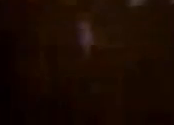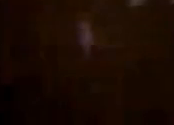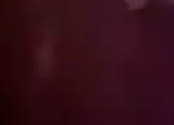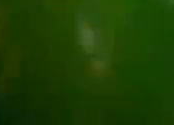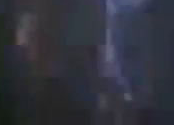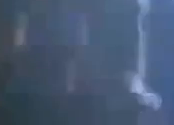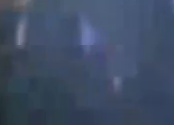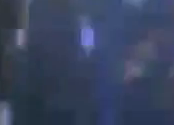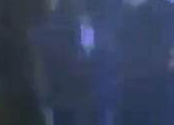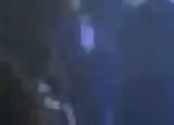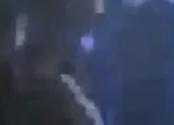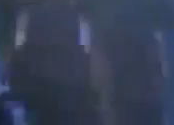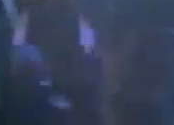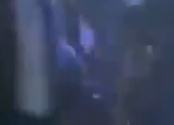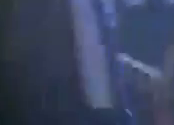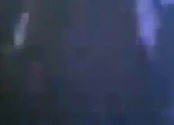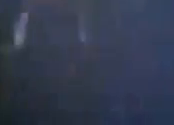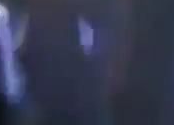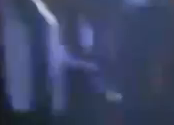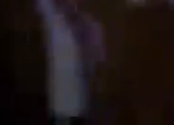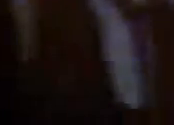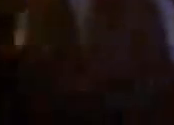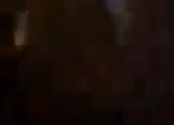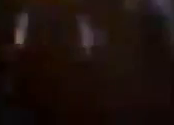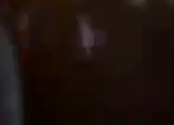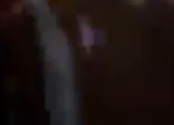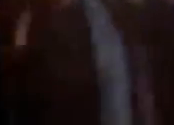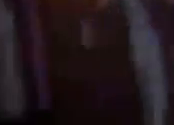show me that's what God has put on his heart.